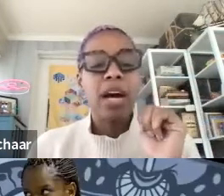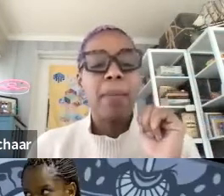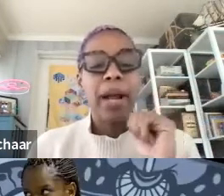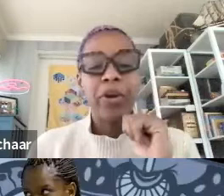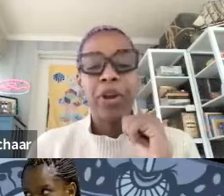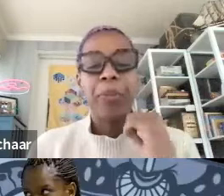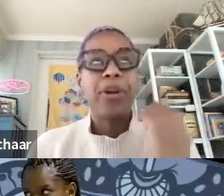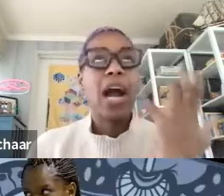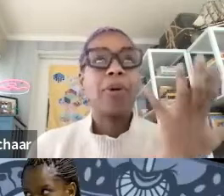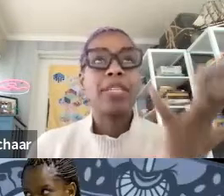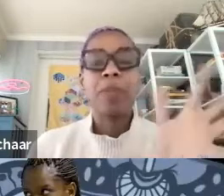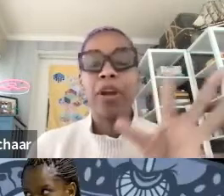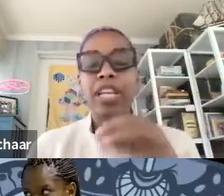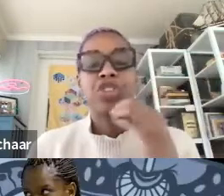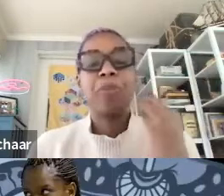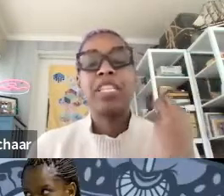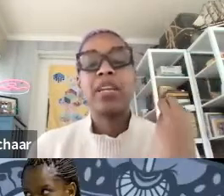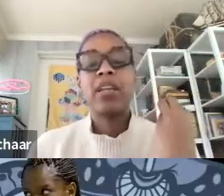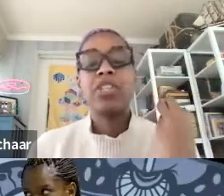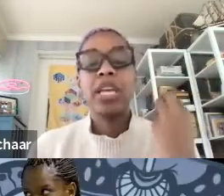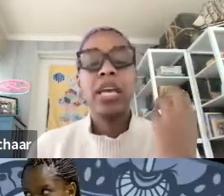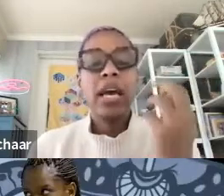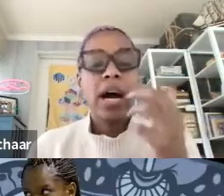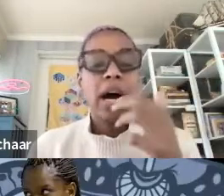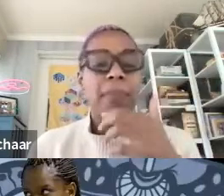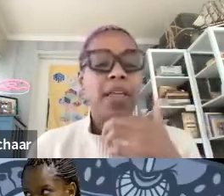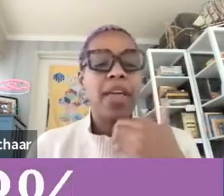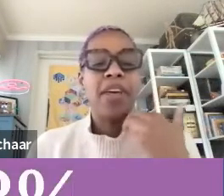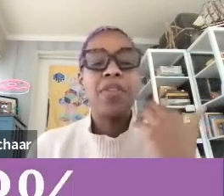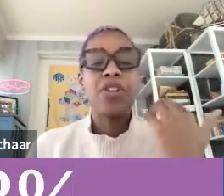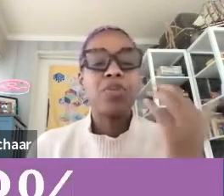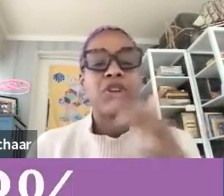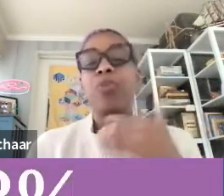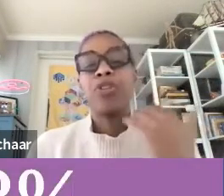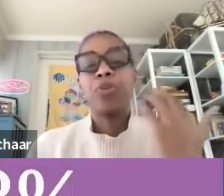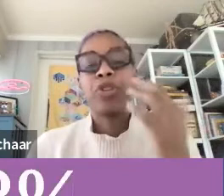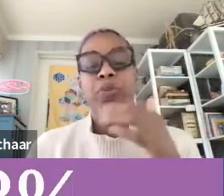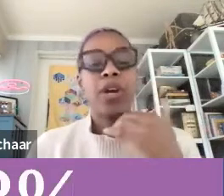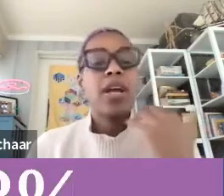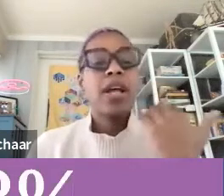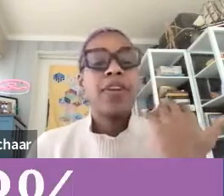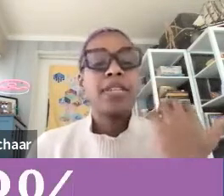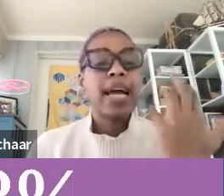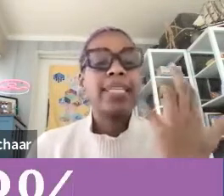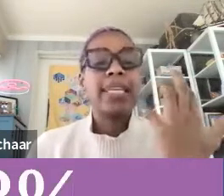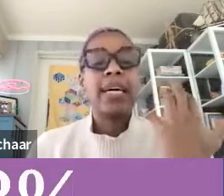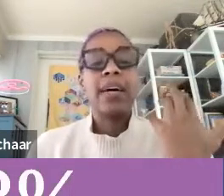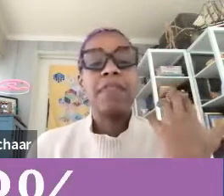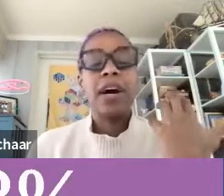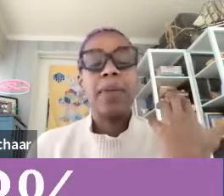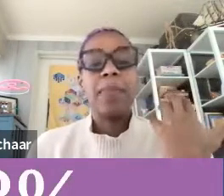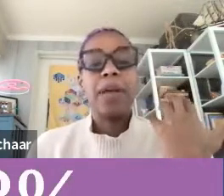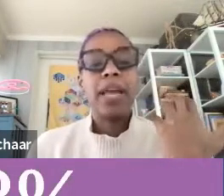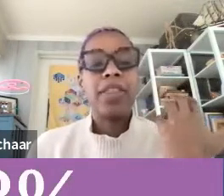about Minority Report and how it's inspired gesture-based technology. Then there's more. There's this idea